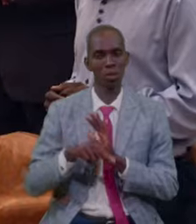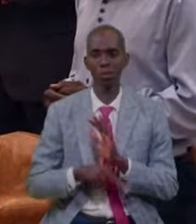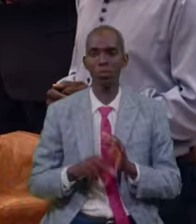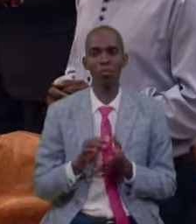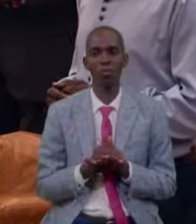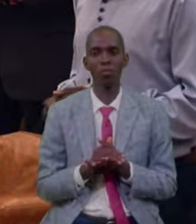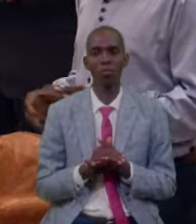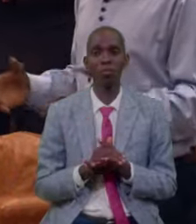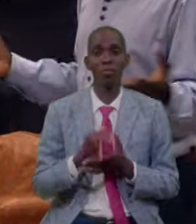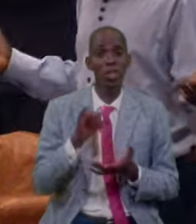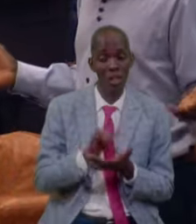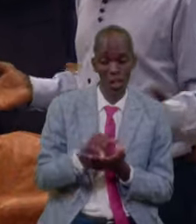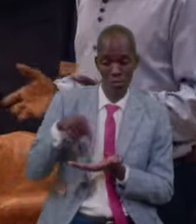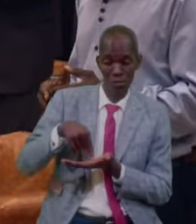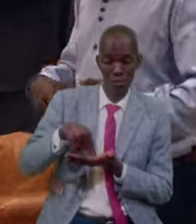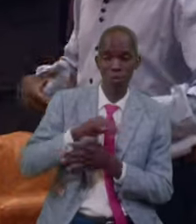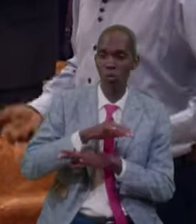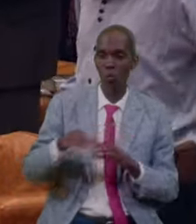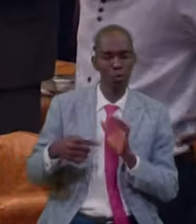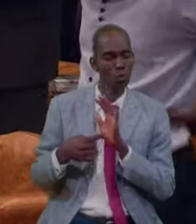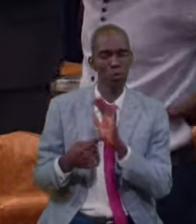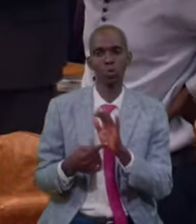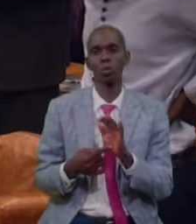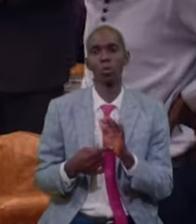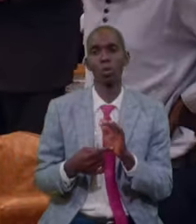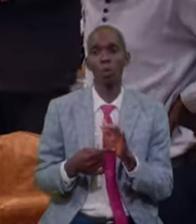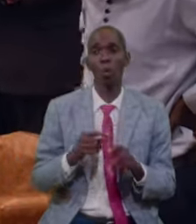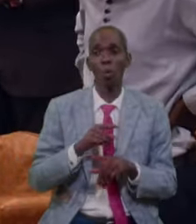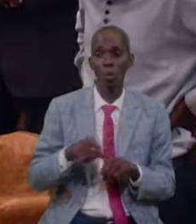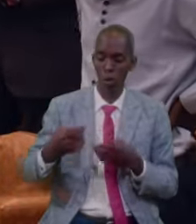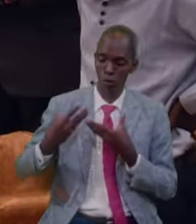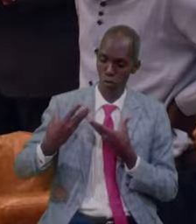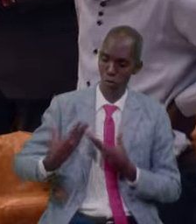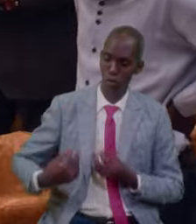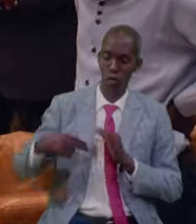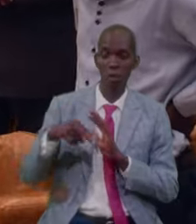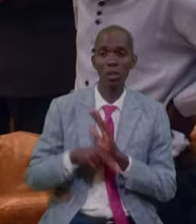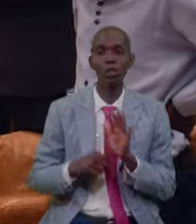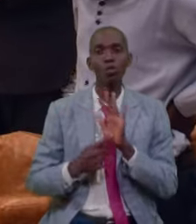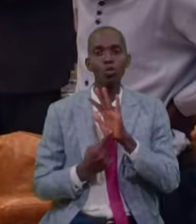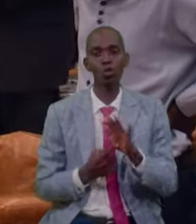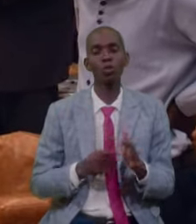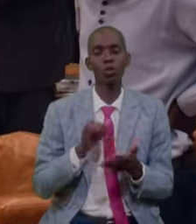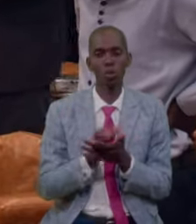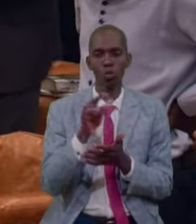That doesn't show that you've met Christ and you've got saving faith.